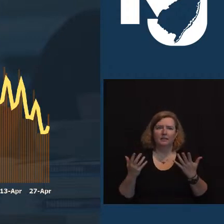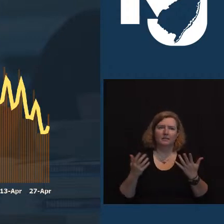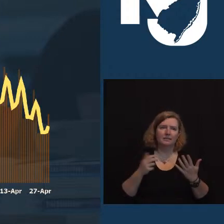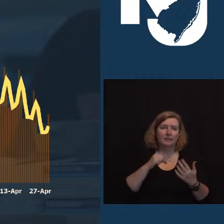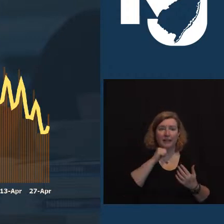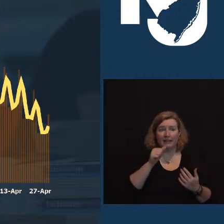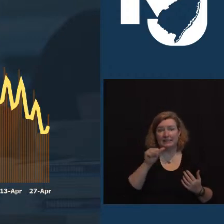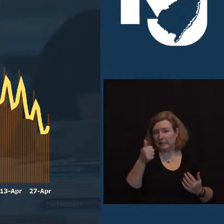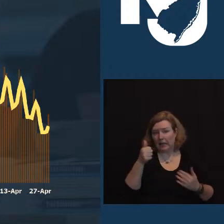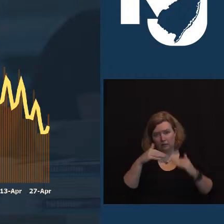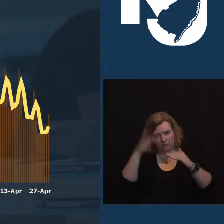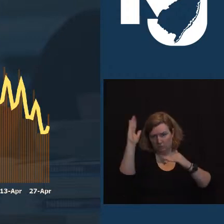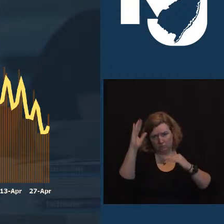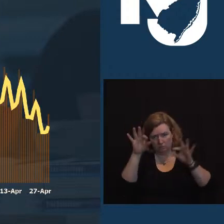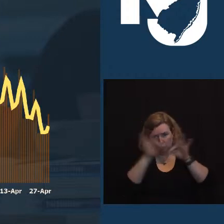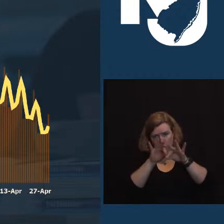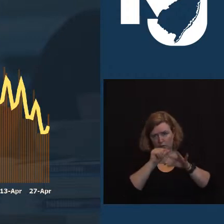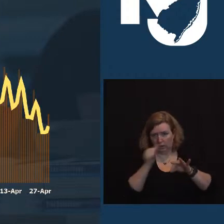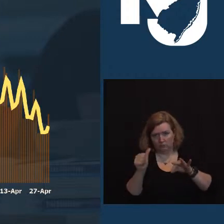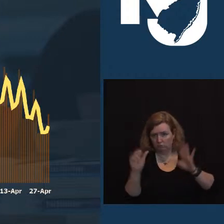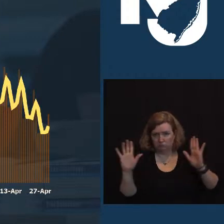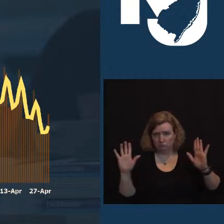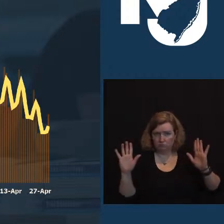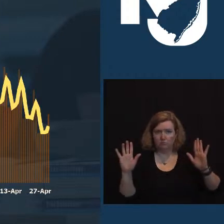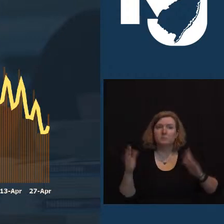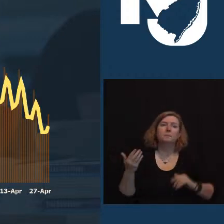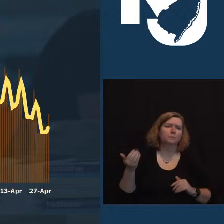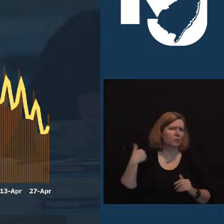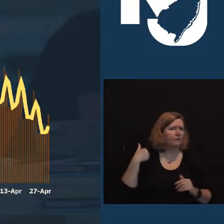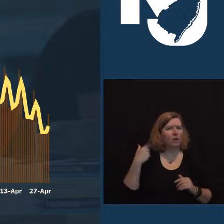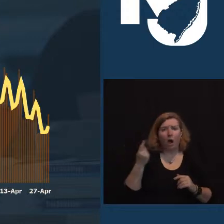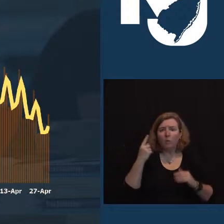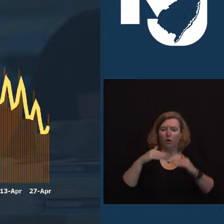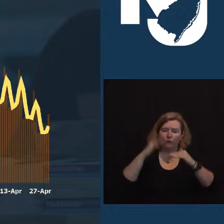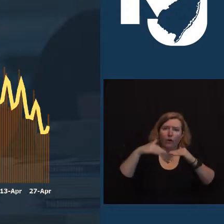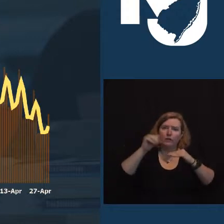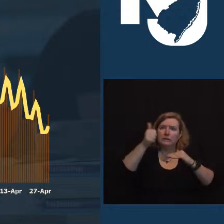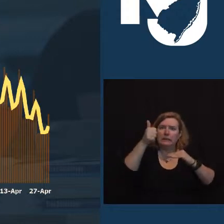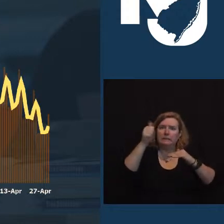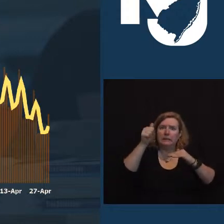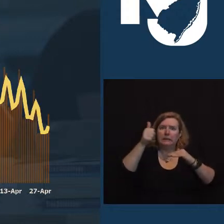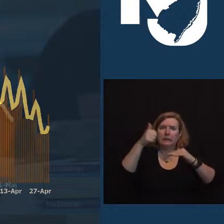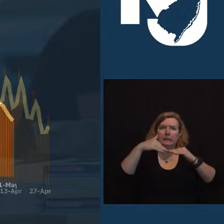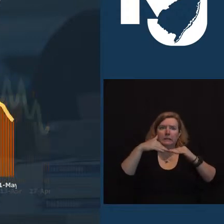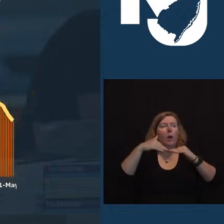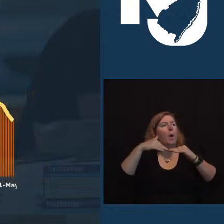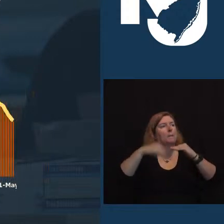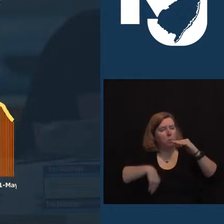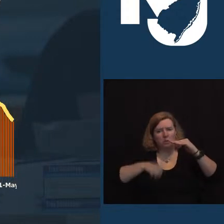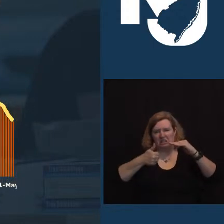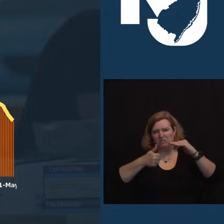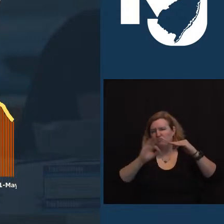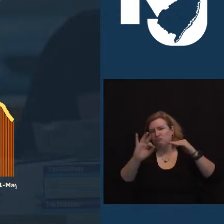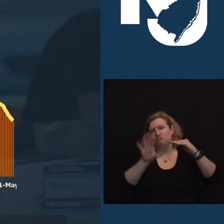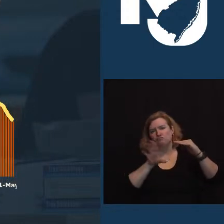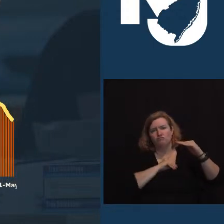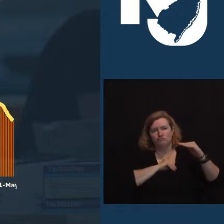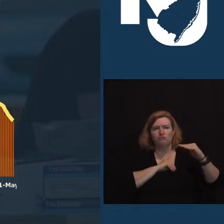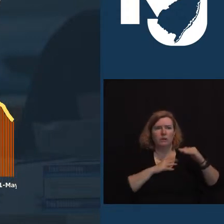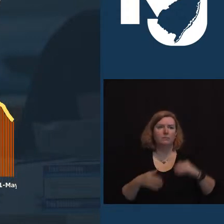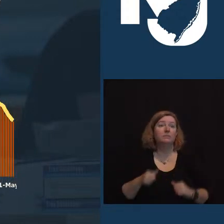seeing consistently on every weekend test day. Last night, our hospitals reported a total